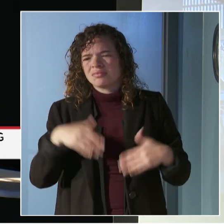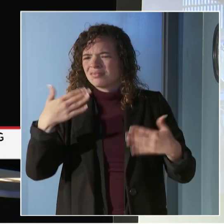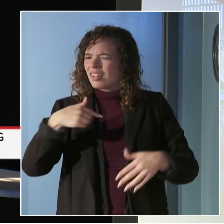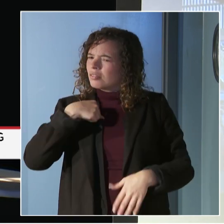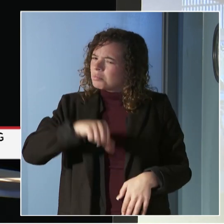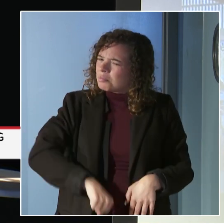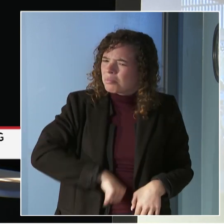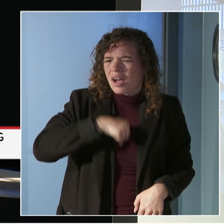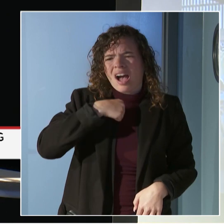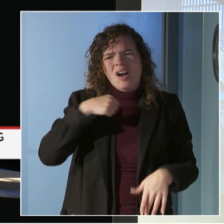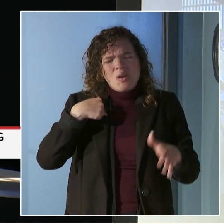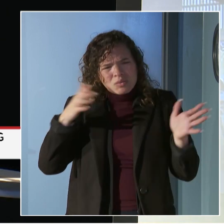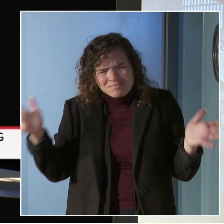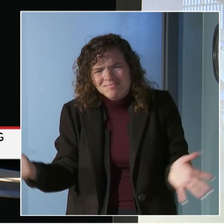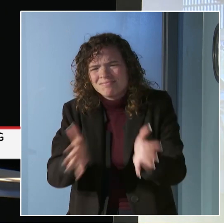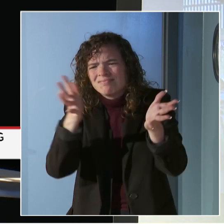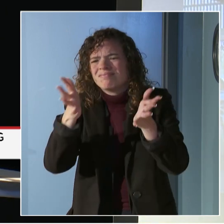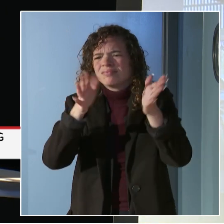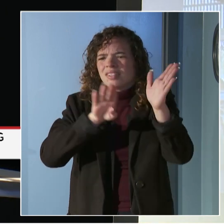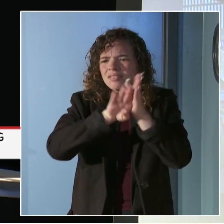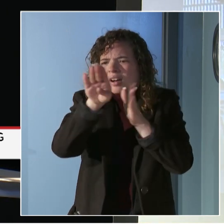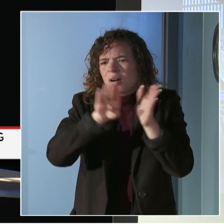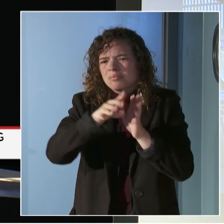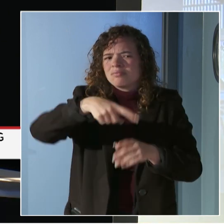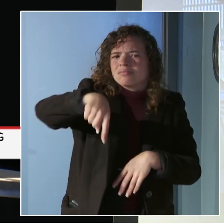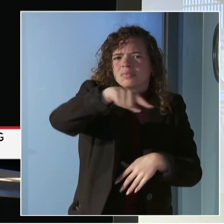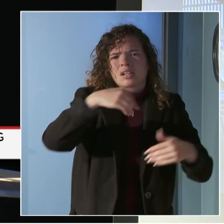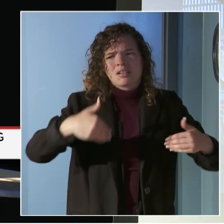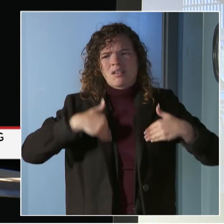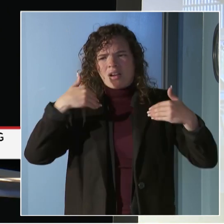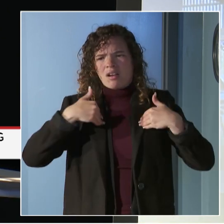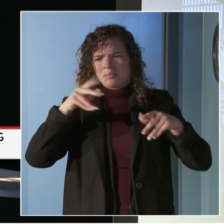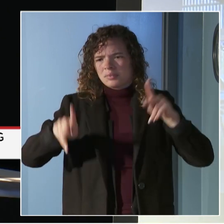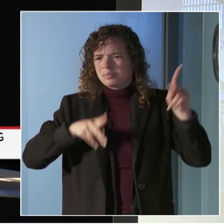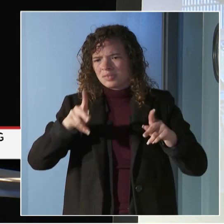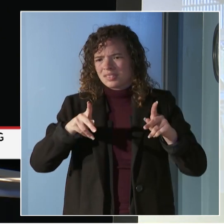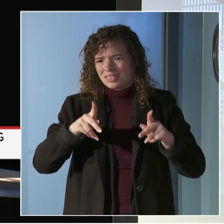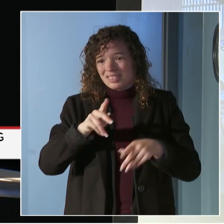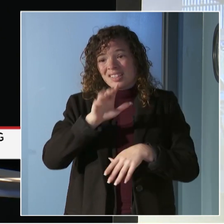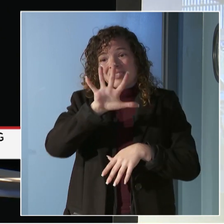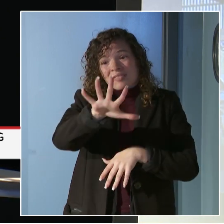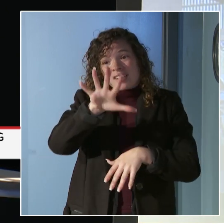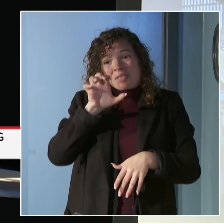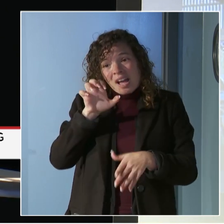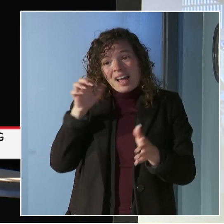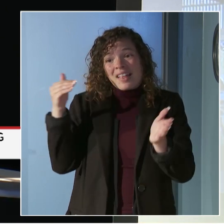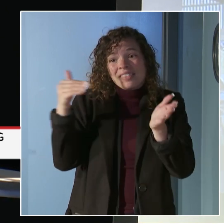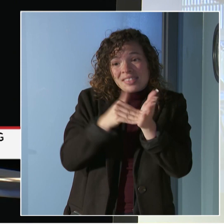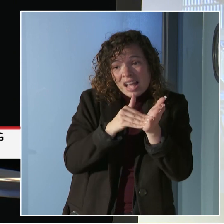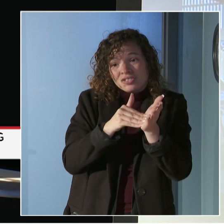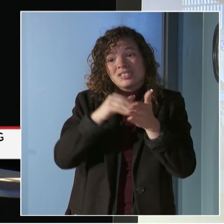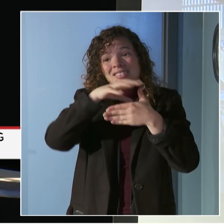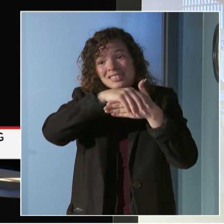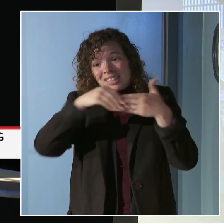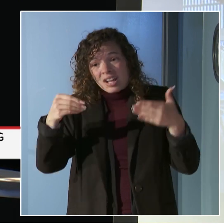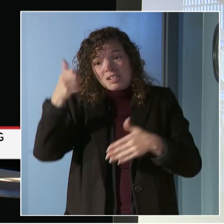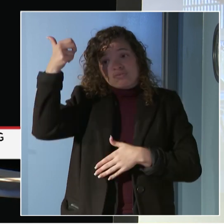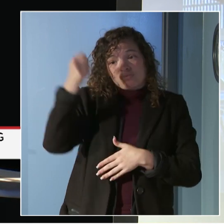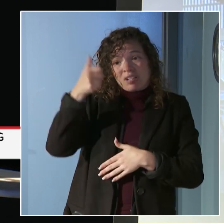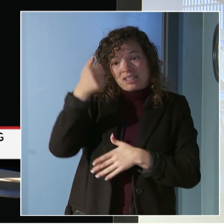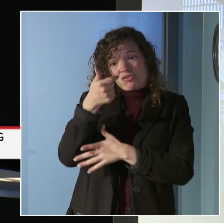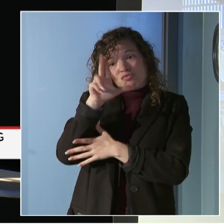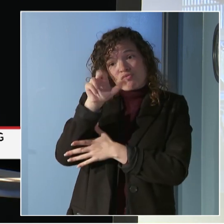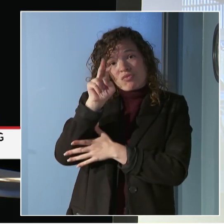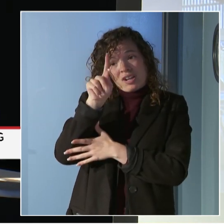creatives in Washington, D.C. towards the award of a $500,000 FAB grant towards the purchase of the Sitar space next door.